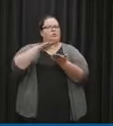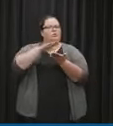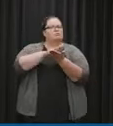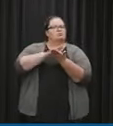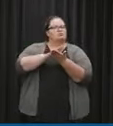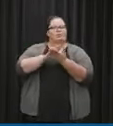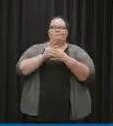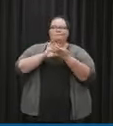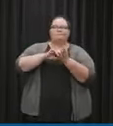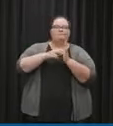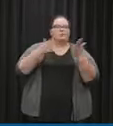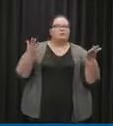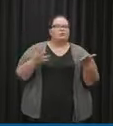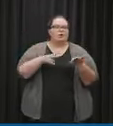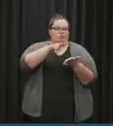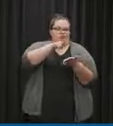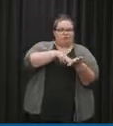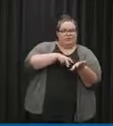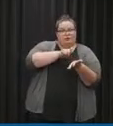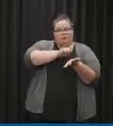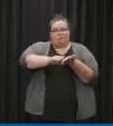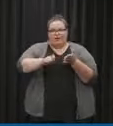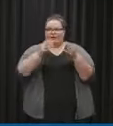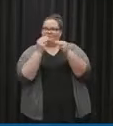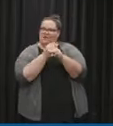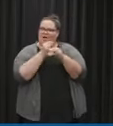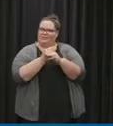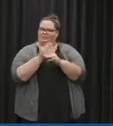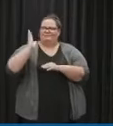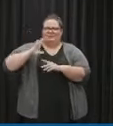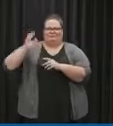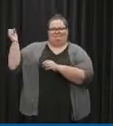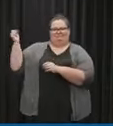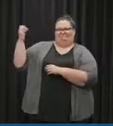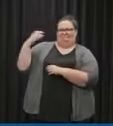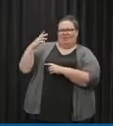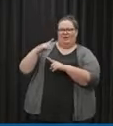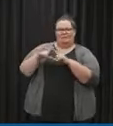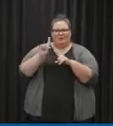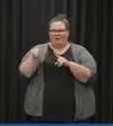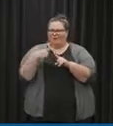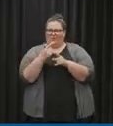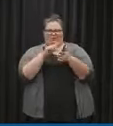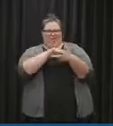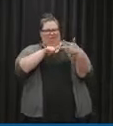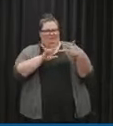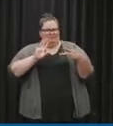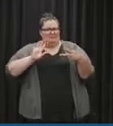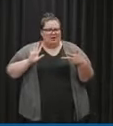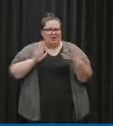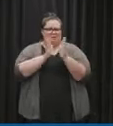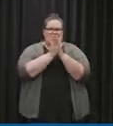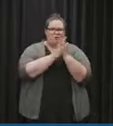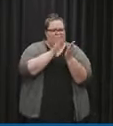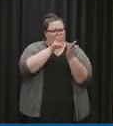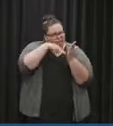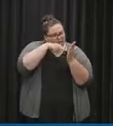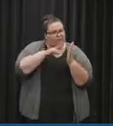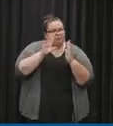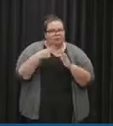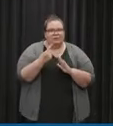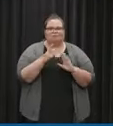what school is all about, or so they used to tell us. But we all know that there is much more to school than can be found in the pages of a textbook.